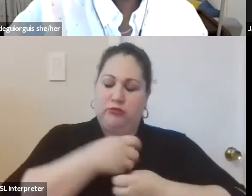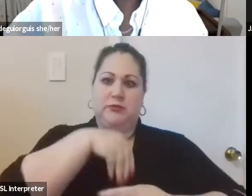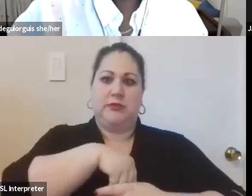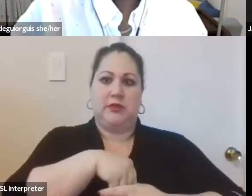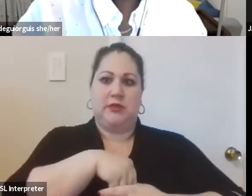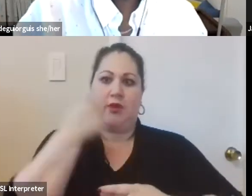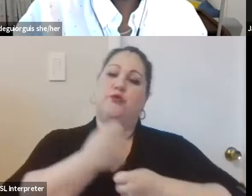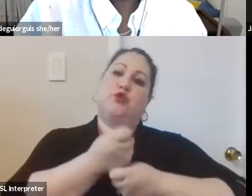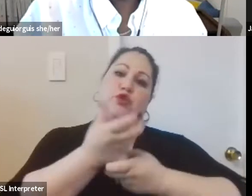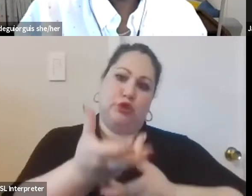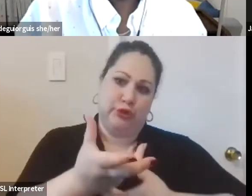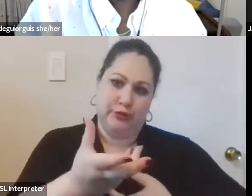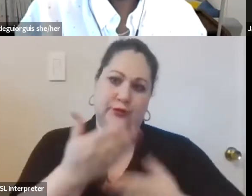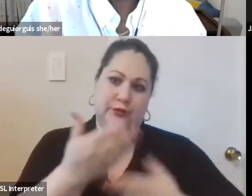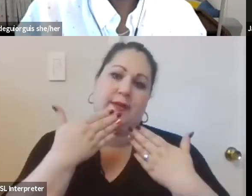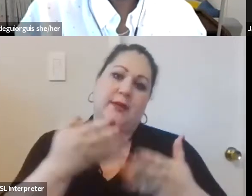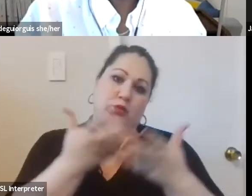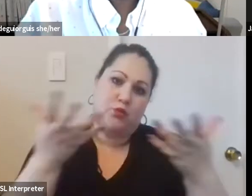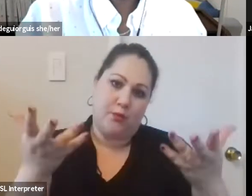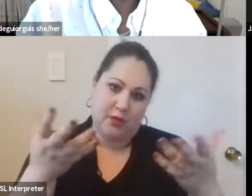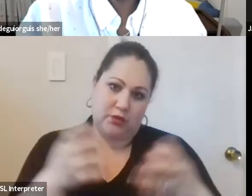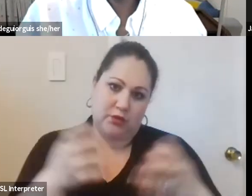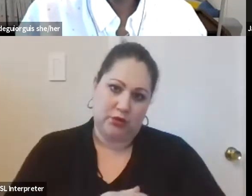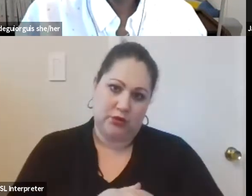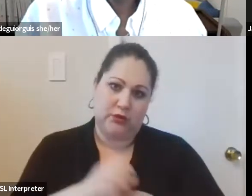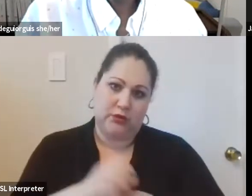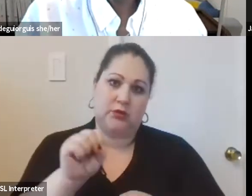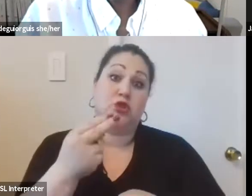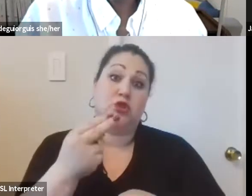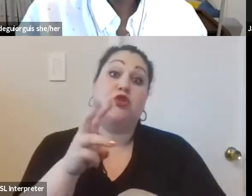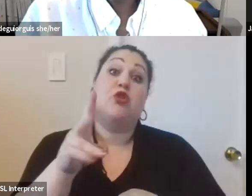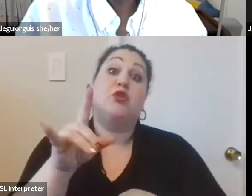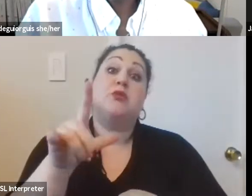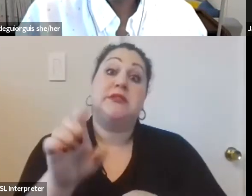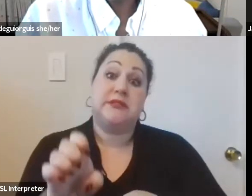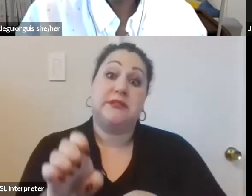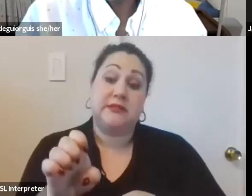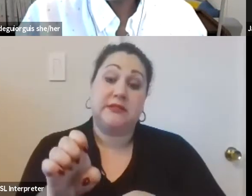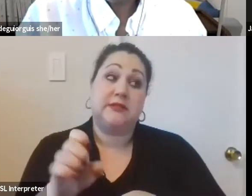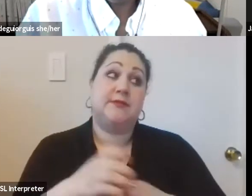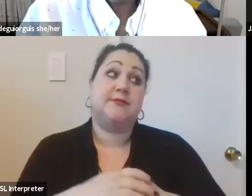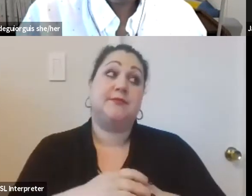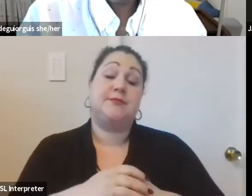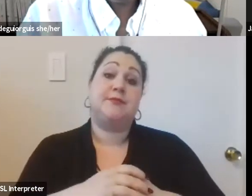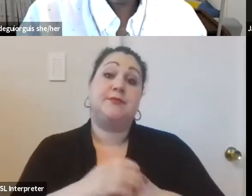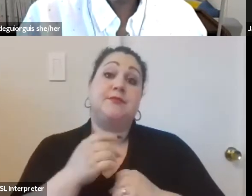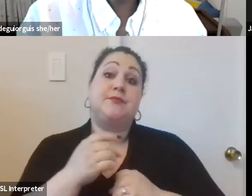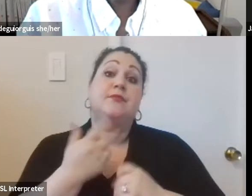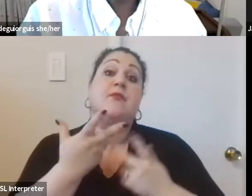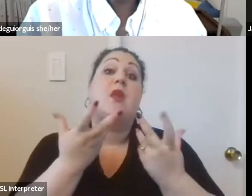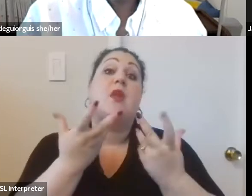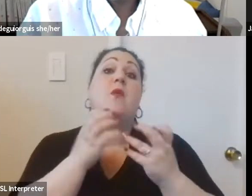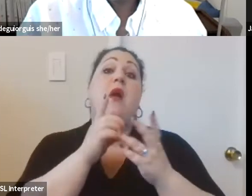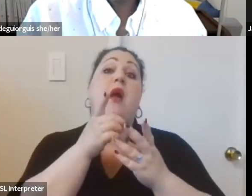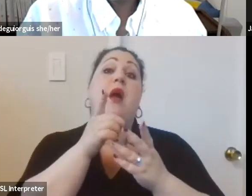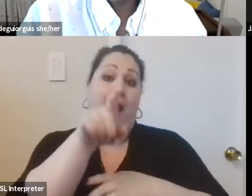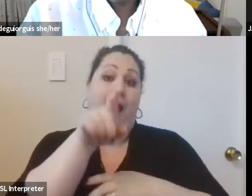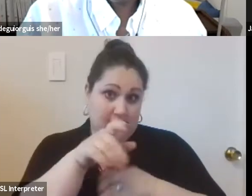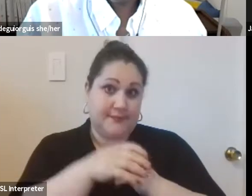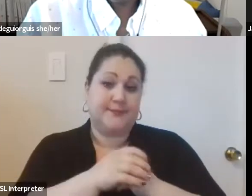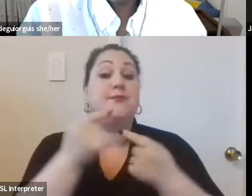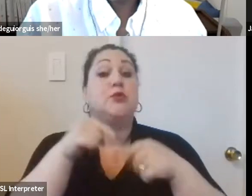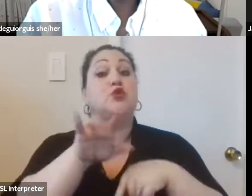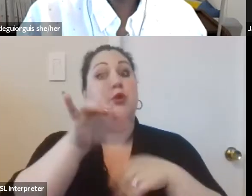much. Charlene, I'm going to ask you, as I know during your investigation